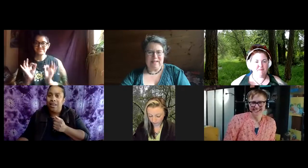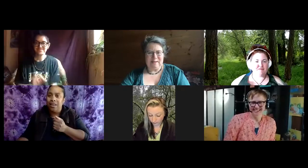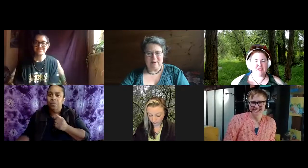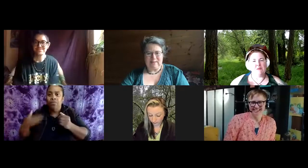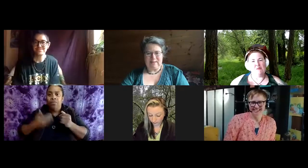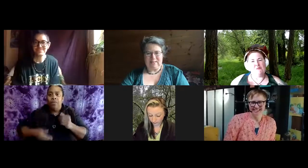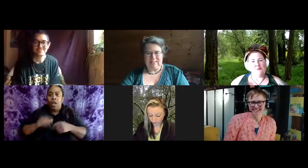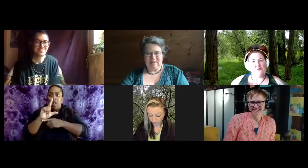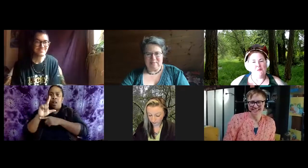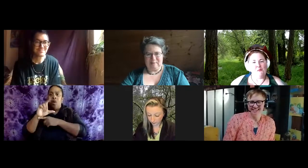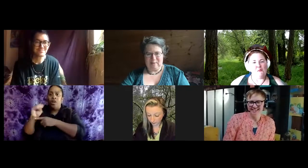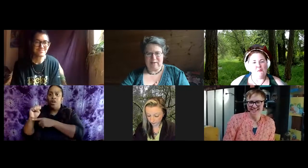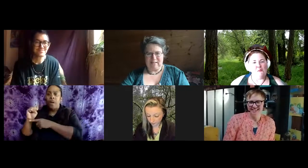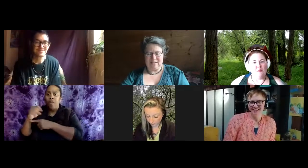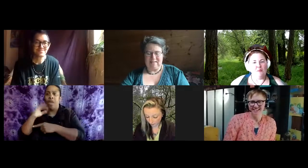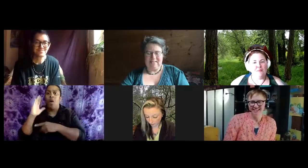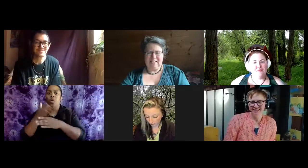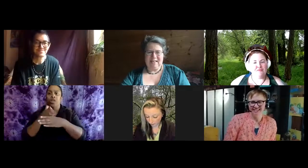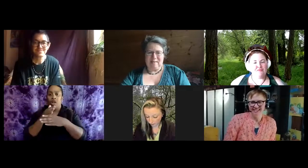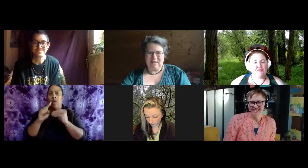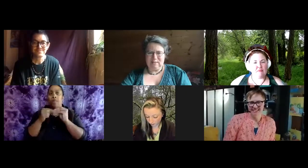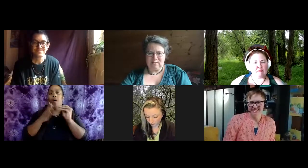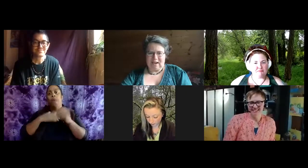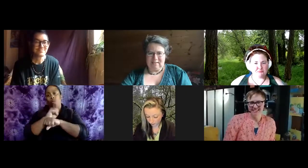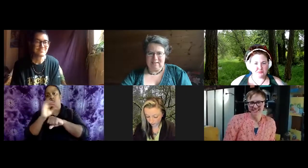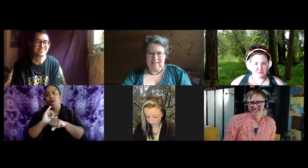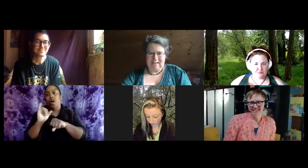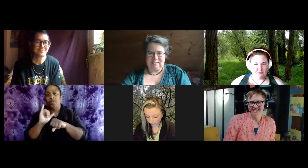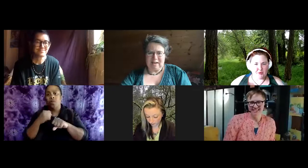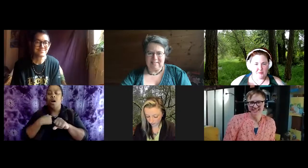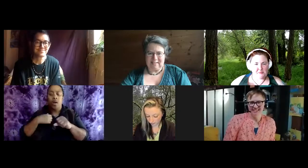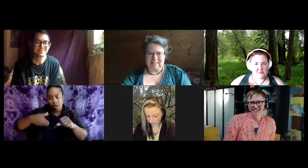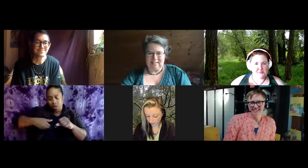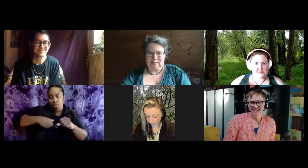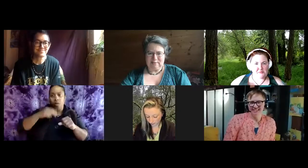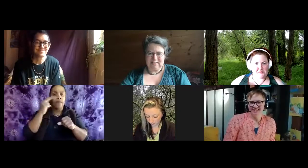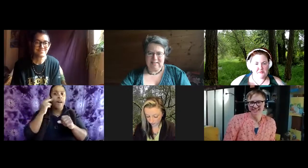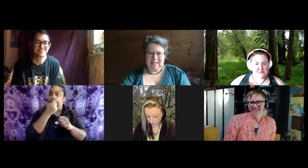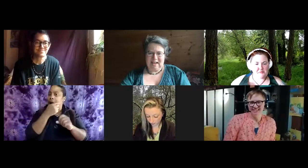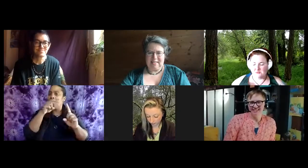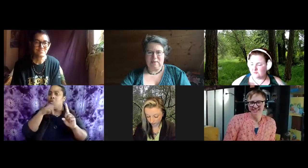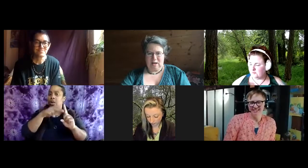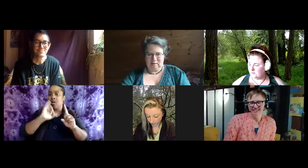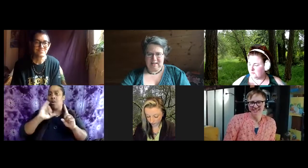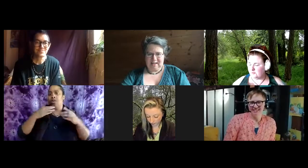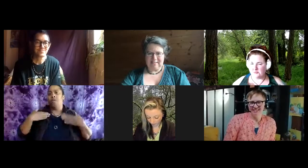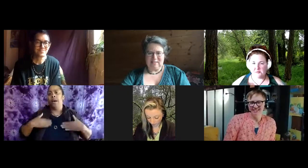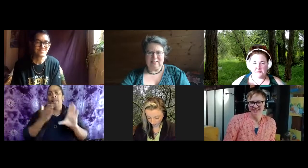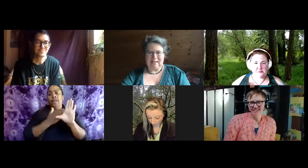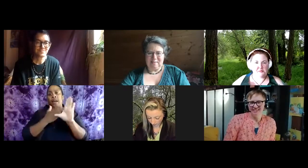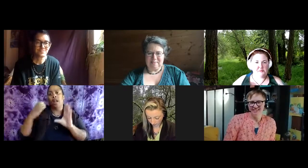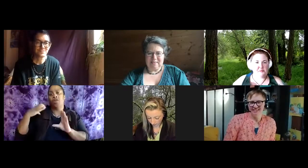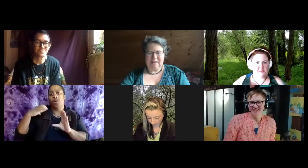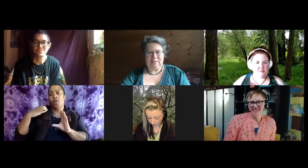Shimayo. I'm also going to be sharing about my work on the panel. I'm an intuitive eye reader and a body psychology coach. I think that we all read eyes